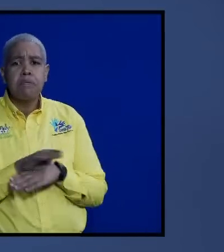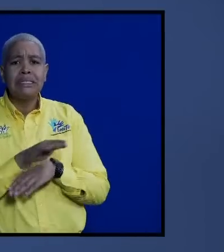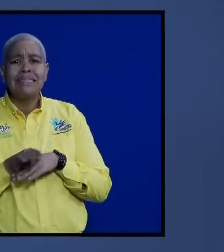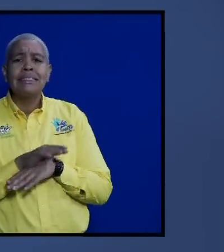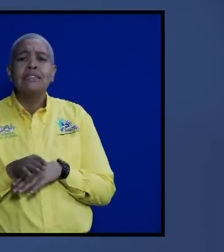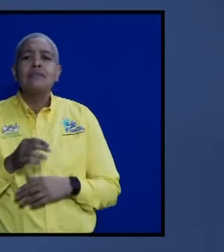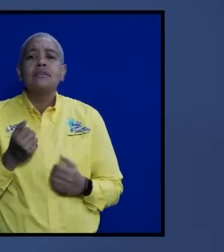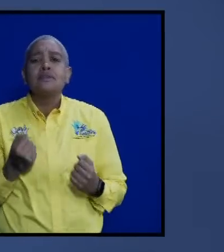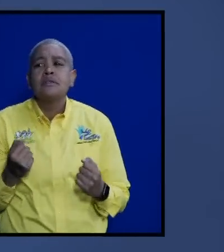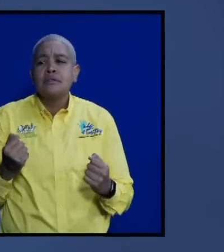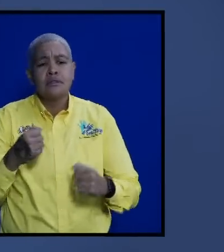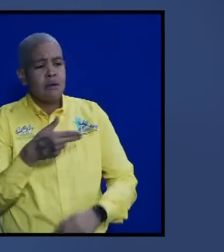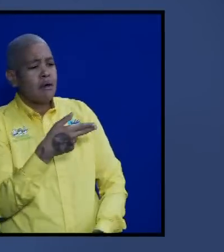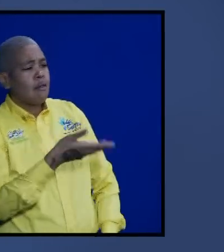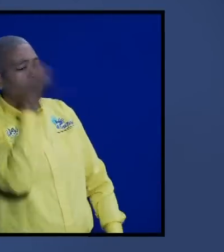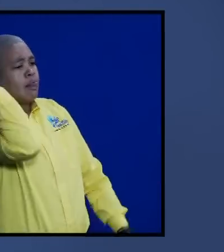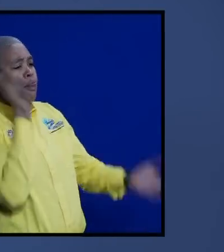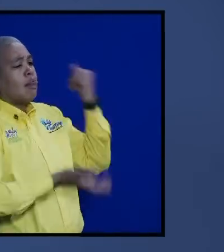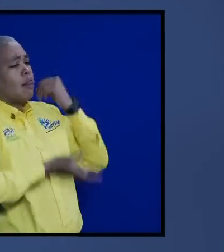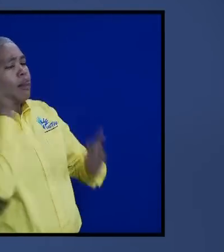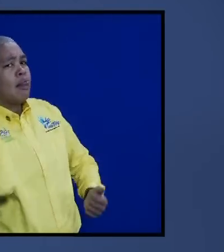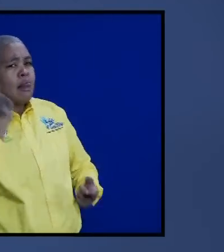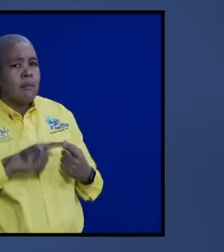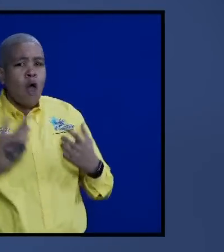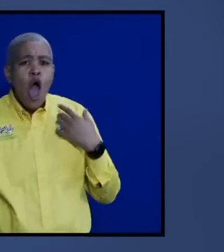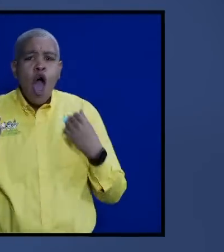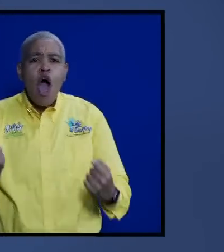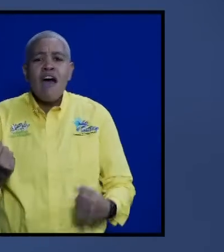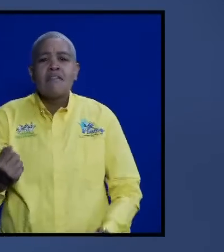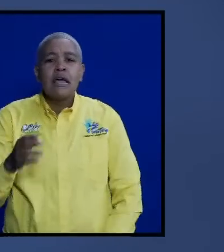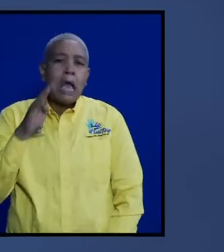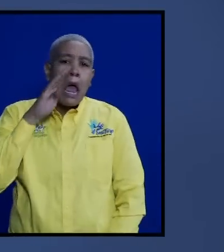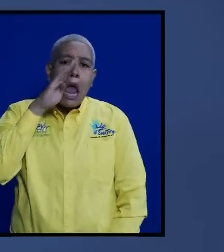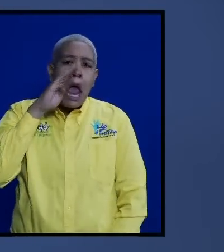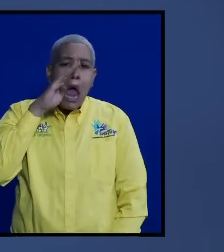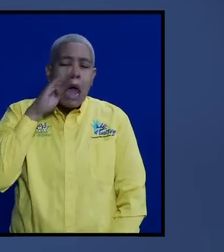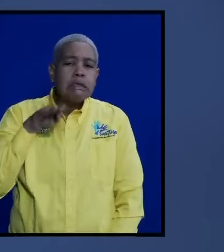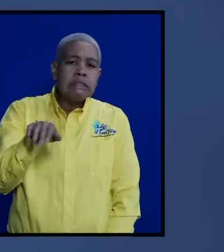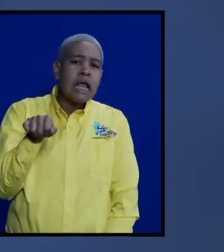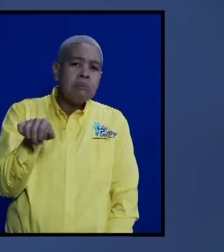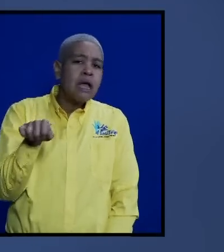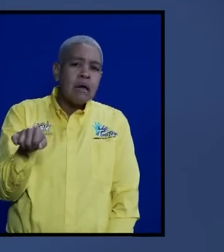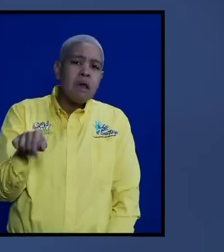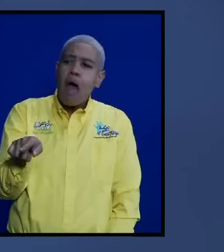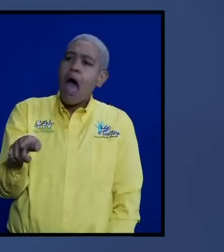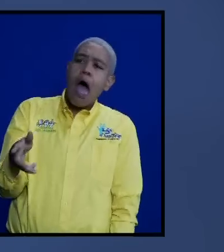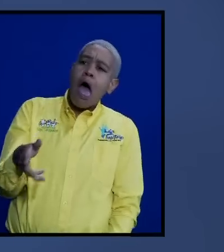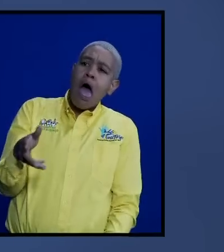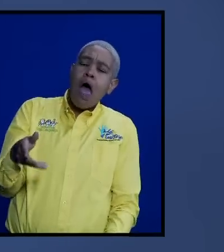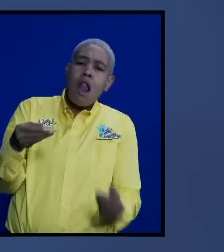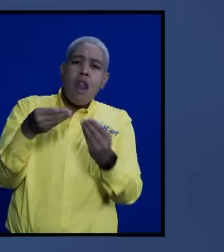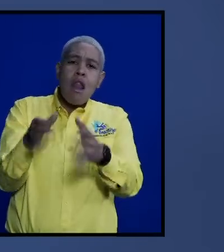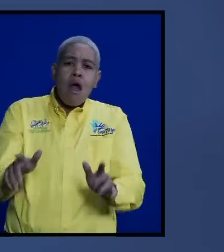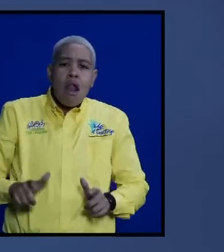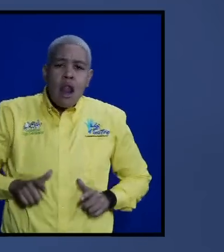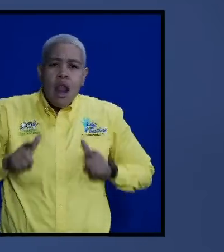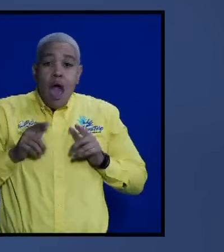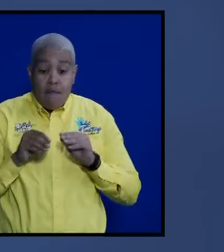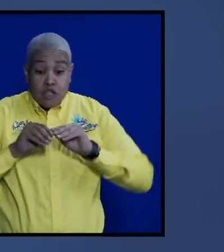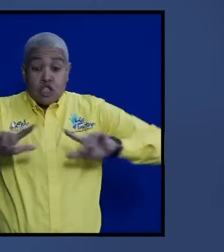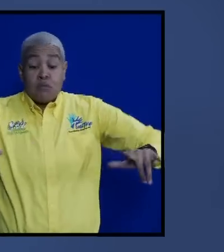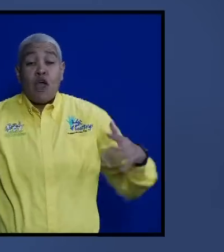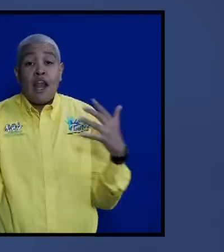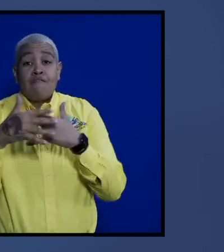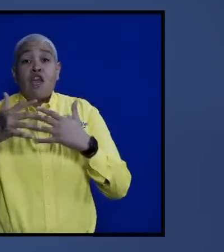transit, and various confidence scams that lead ultimately to the loss of life, spreading of fear,